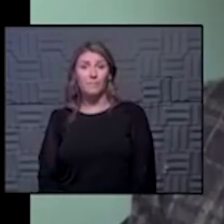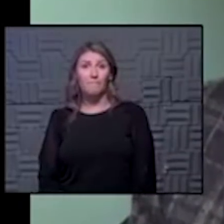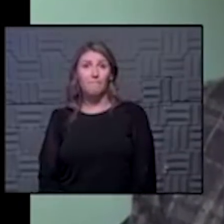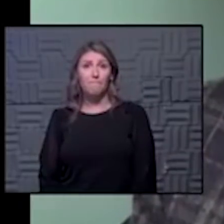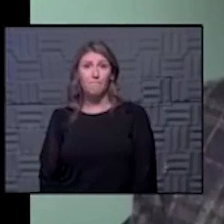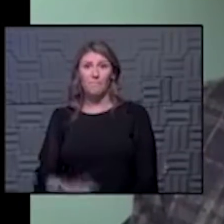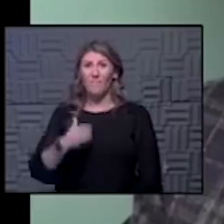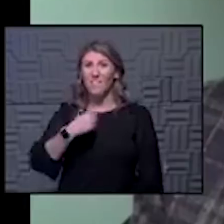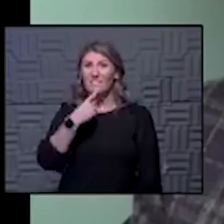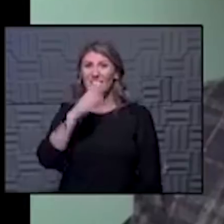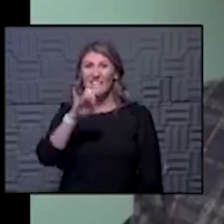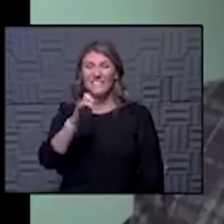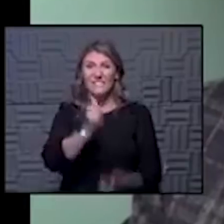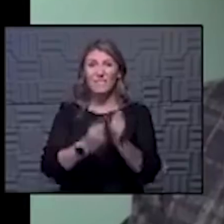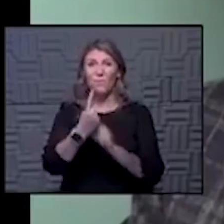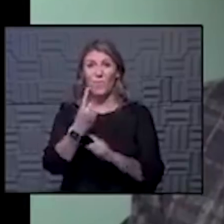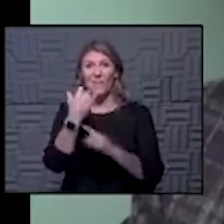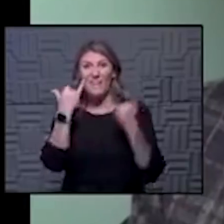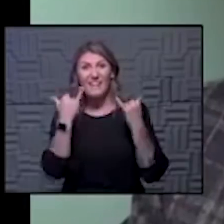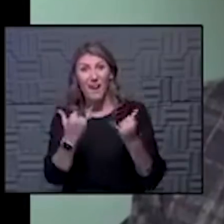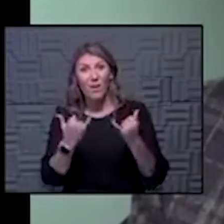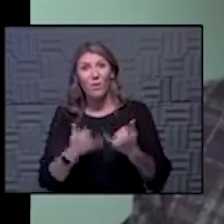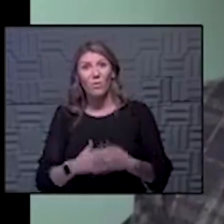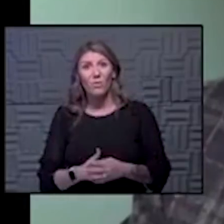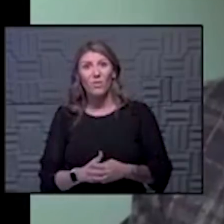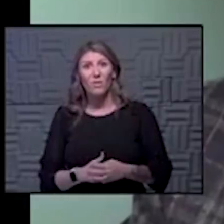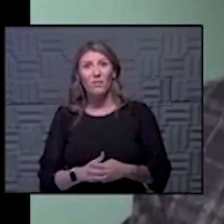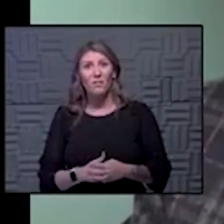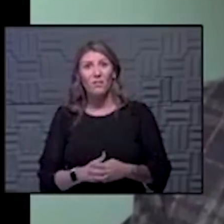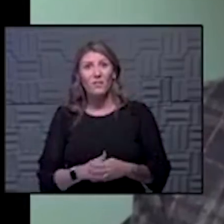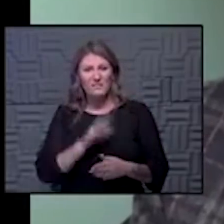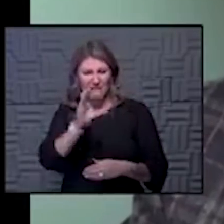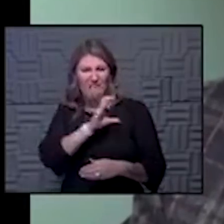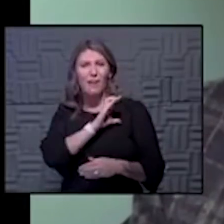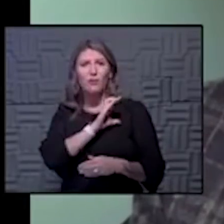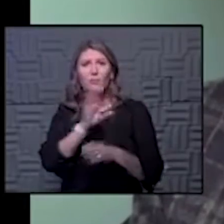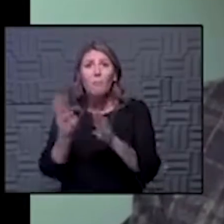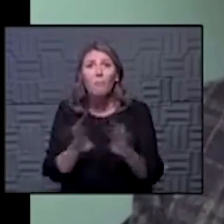I say that to everybody now. This is a character issue.